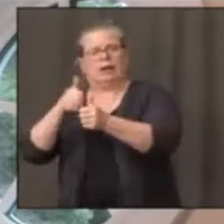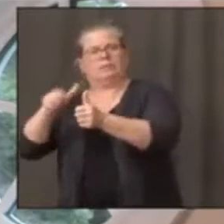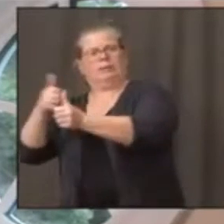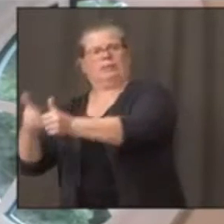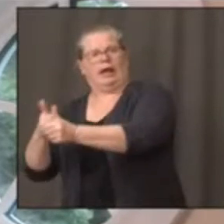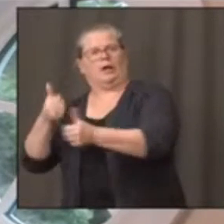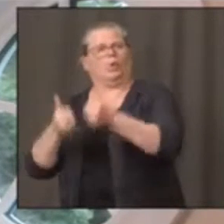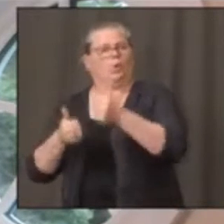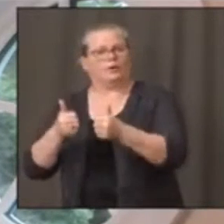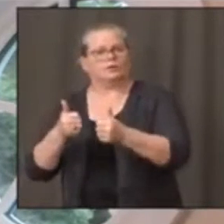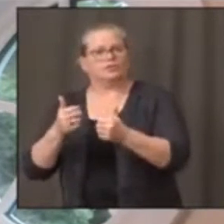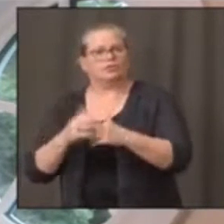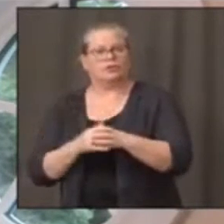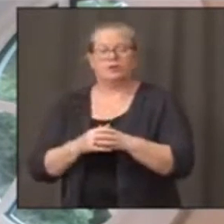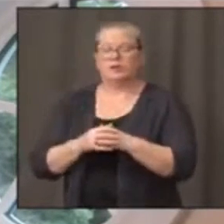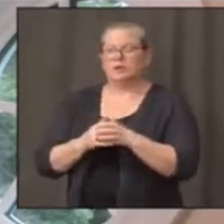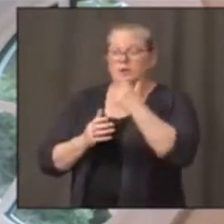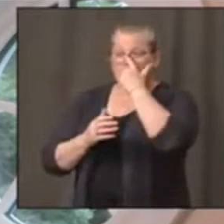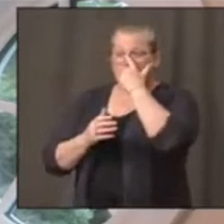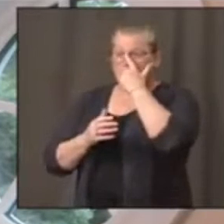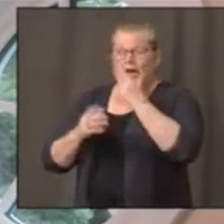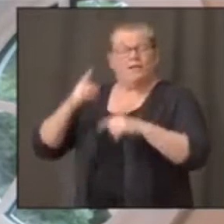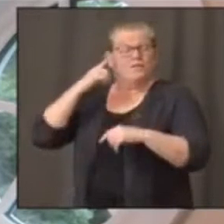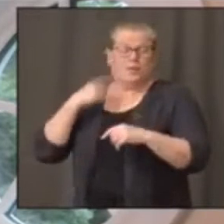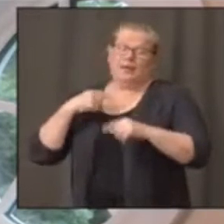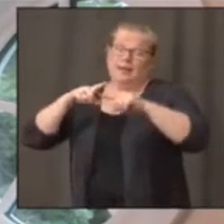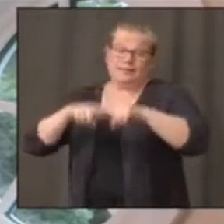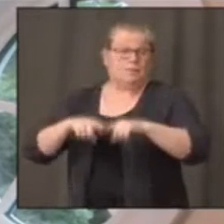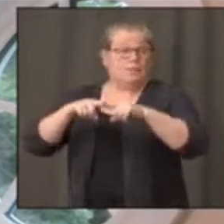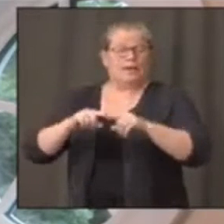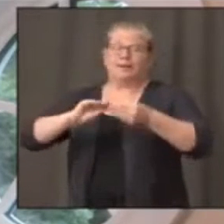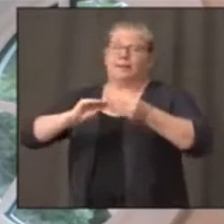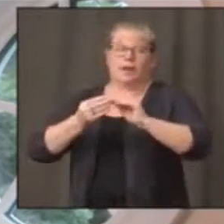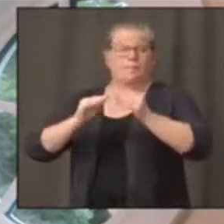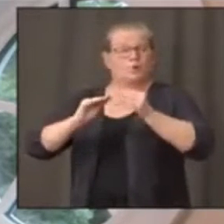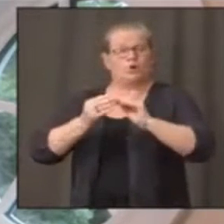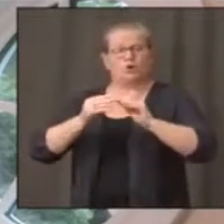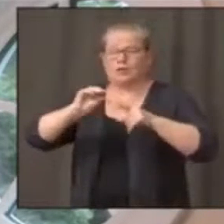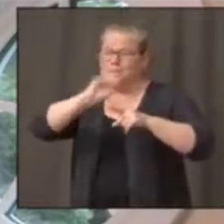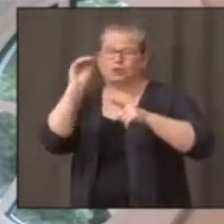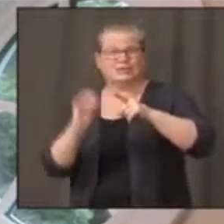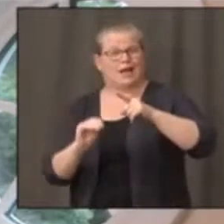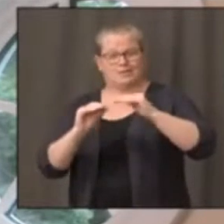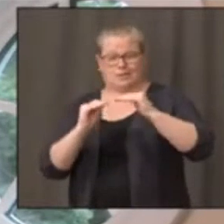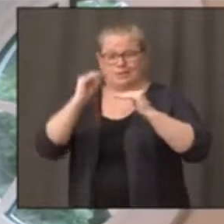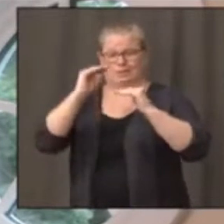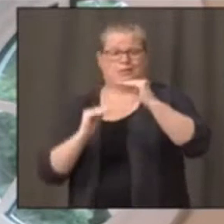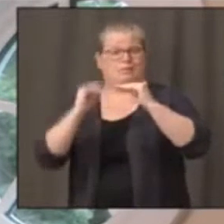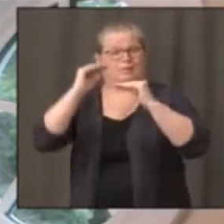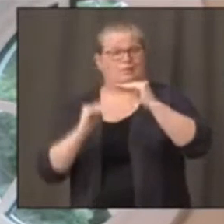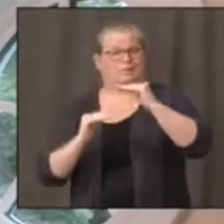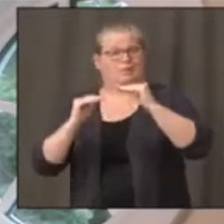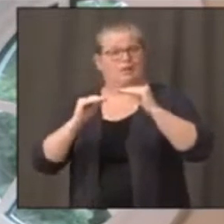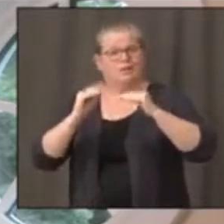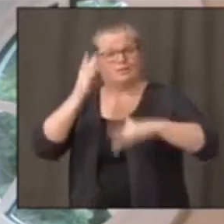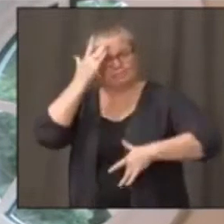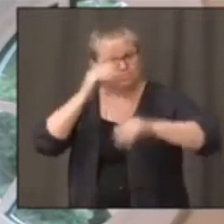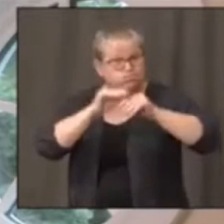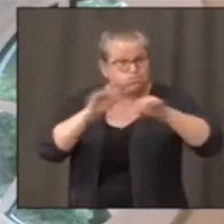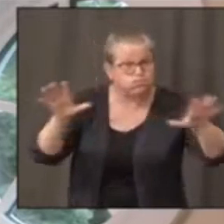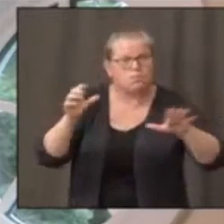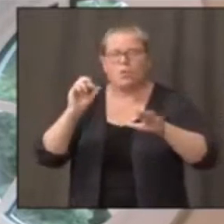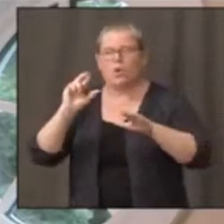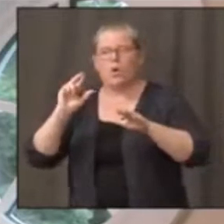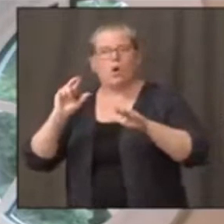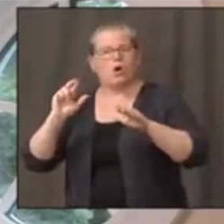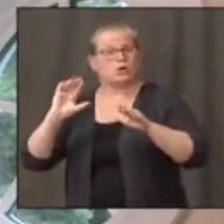and particularly there's outbreaks in my local community. And where that threshold is, it's hard to say. I think we're going to know it. It's the sort of thing